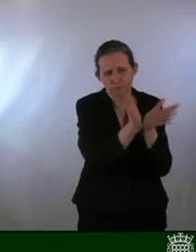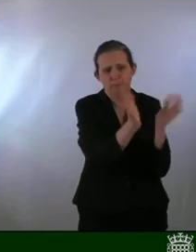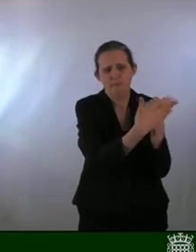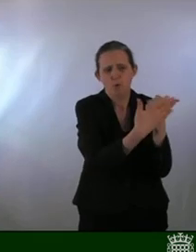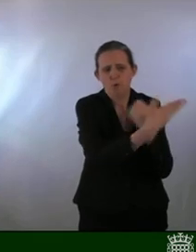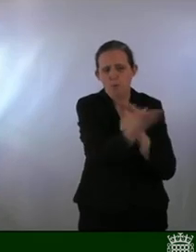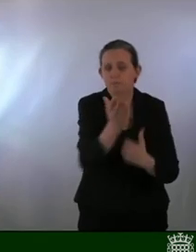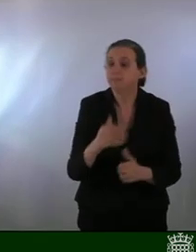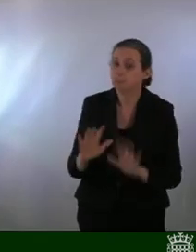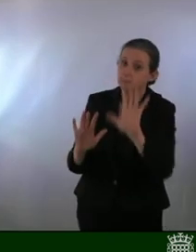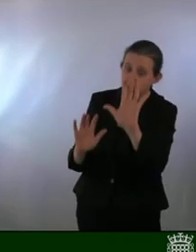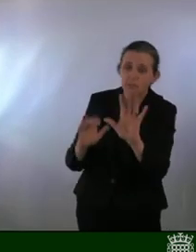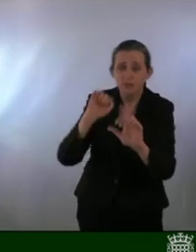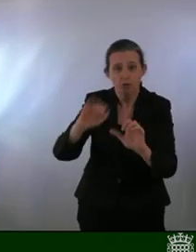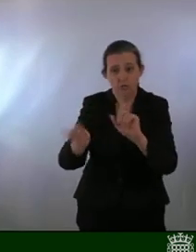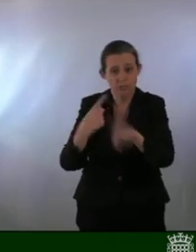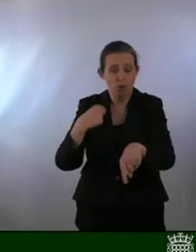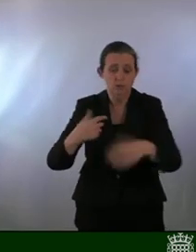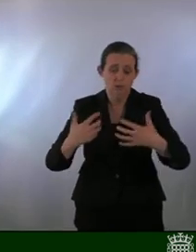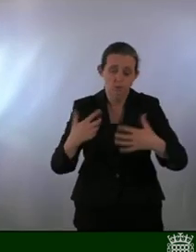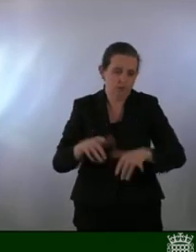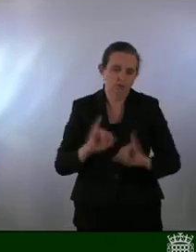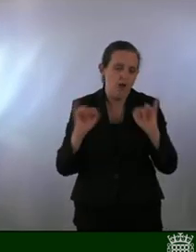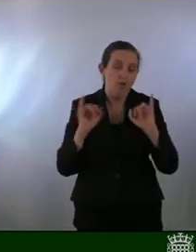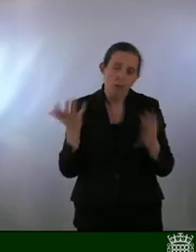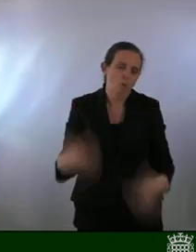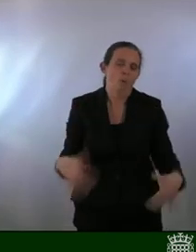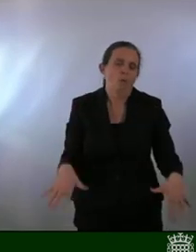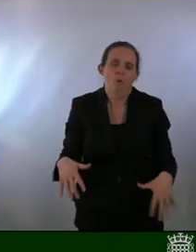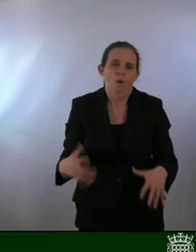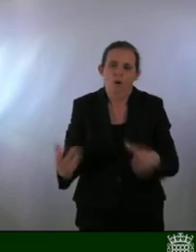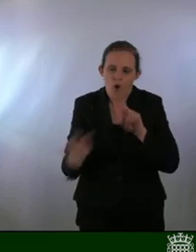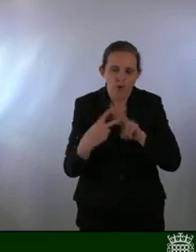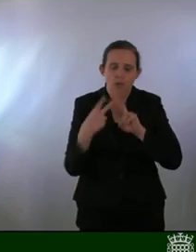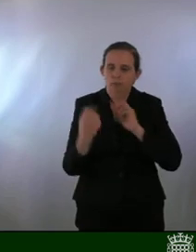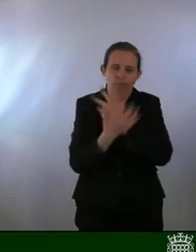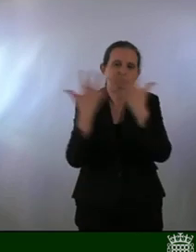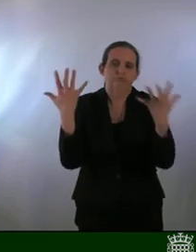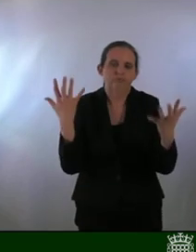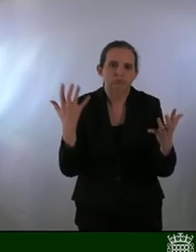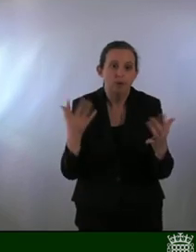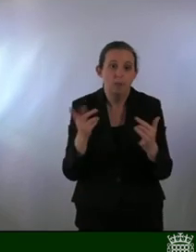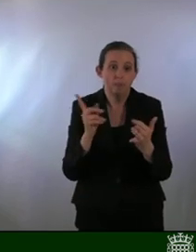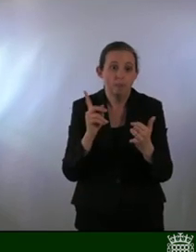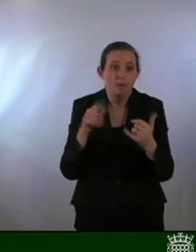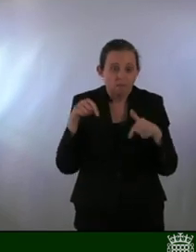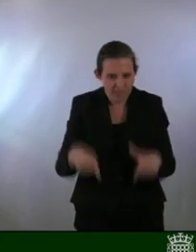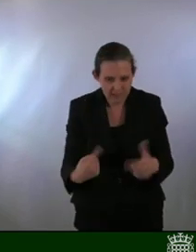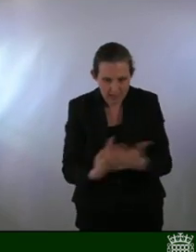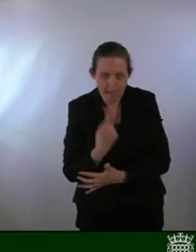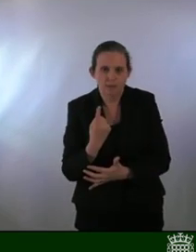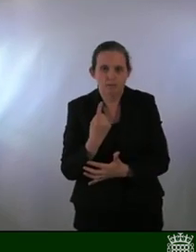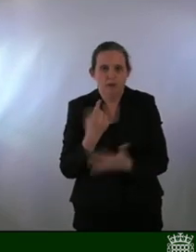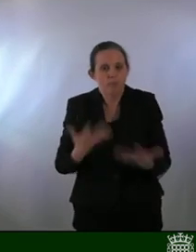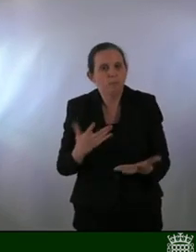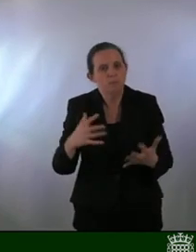been extraordinary, the response to this crisis. Things are happening in this country that nobody would have wished,